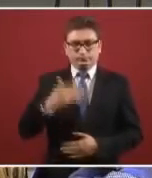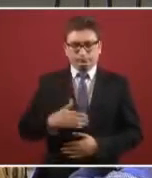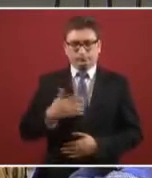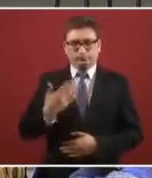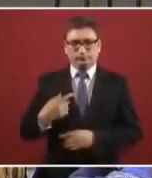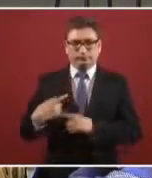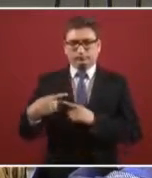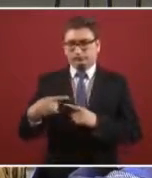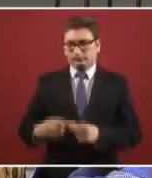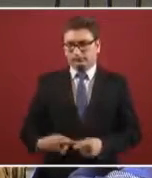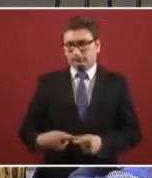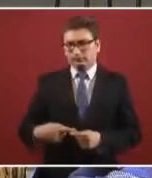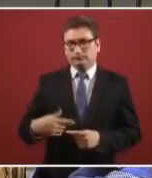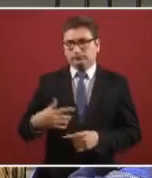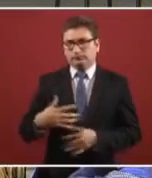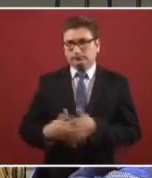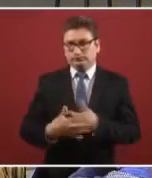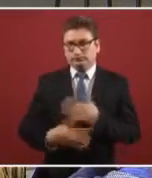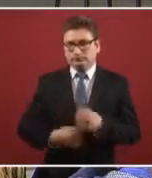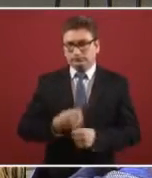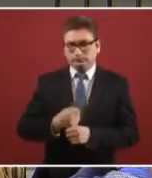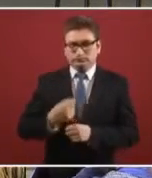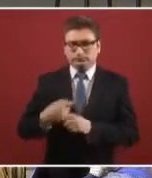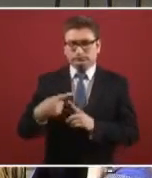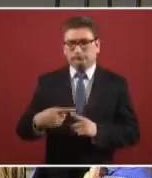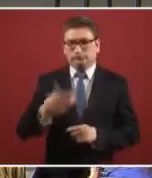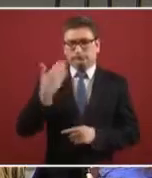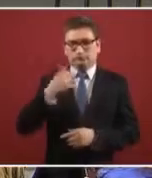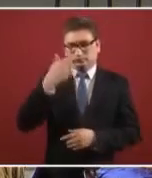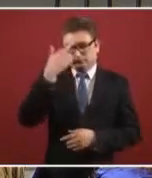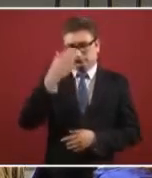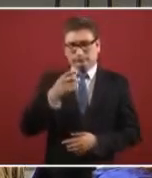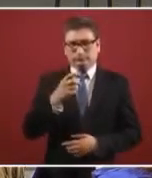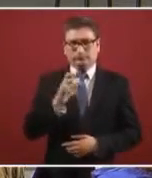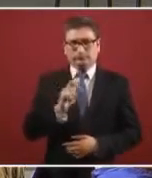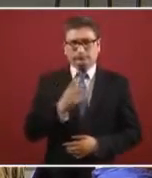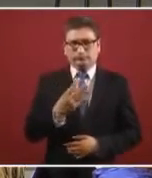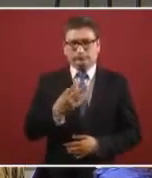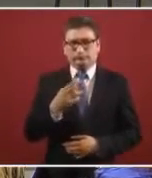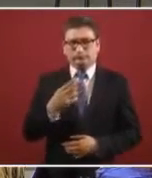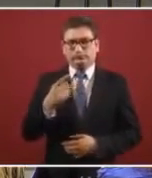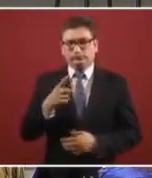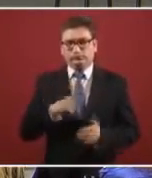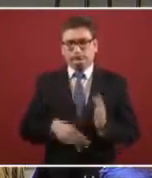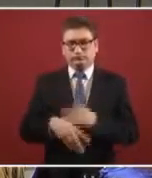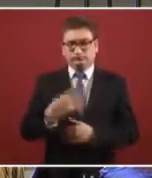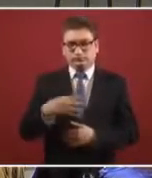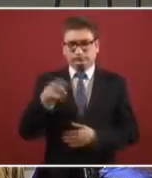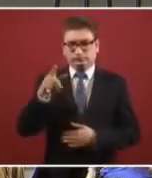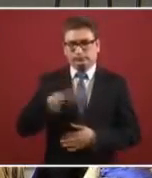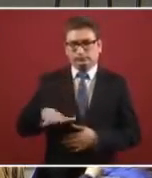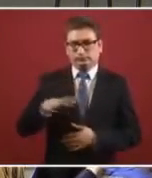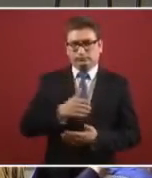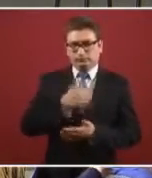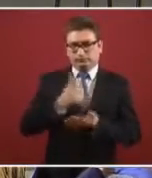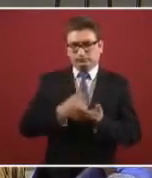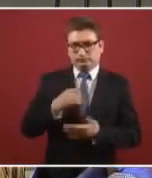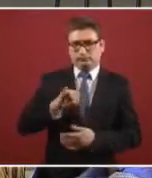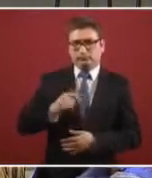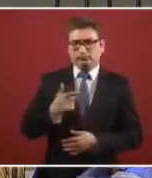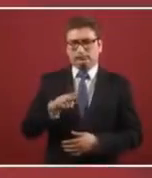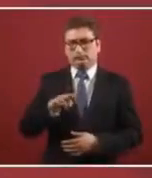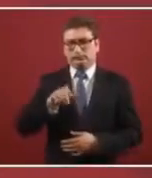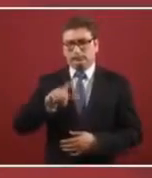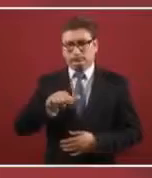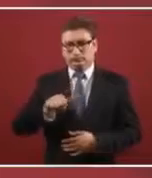de So estos this is lamentables the hechos, 5th en la noche del anniversary 24 y of 25 de the septiembre de 2014 en la ciudad de Iguala, of the lamentable vamos a act hacer un proceso